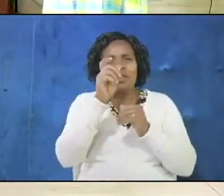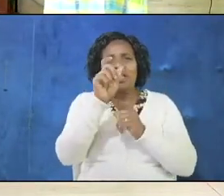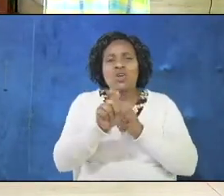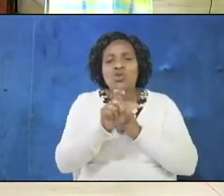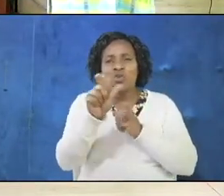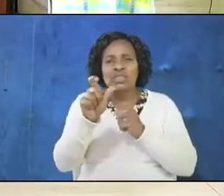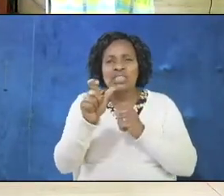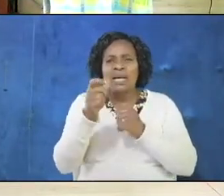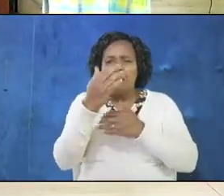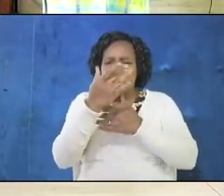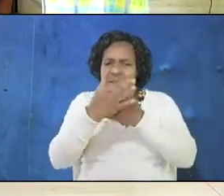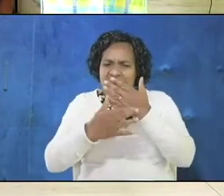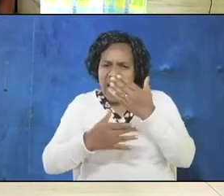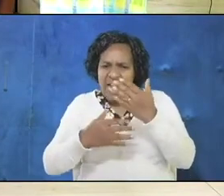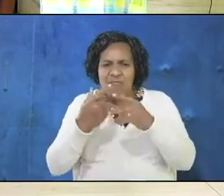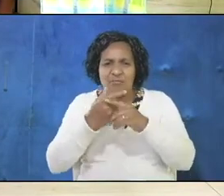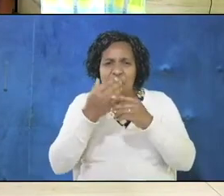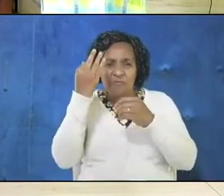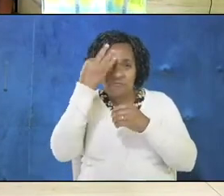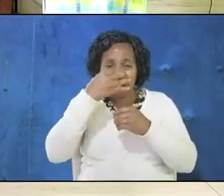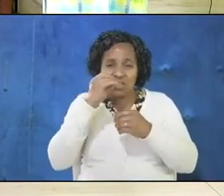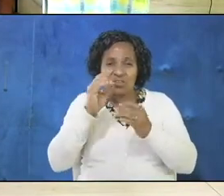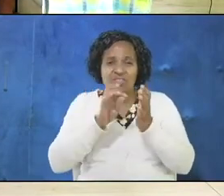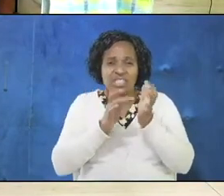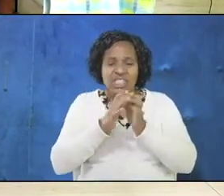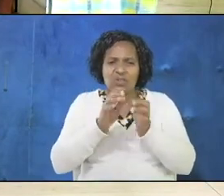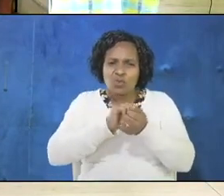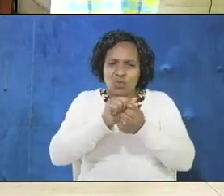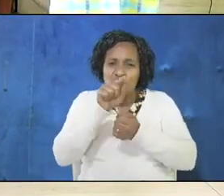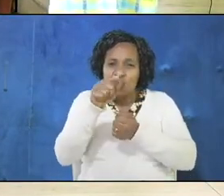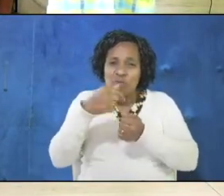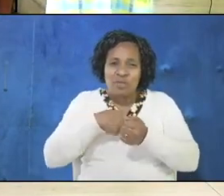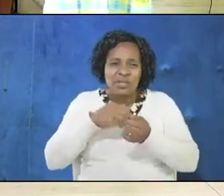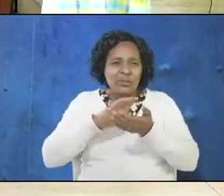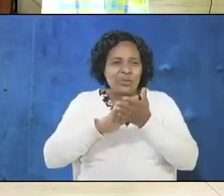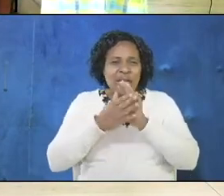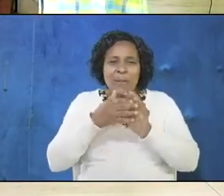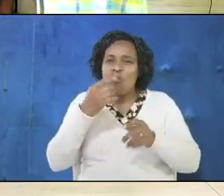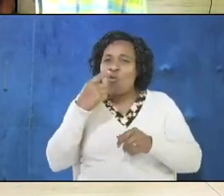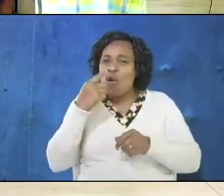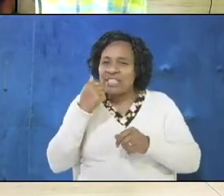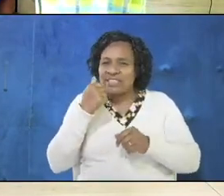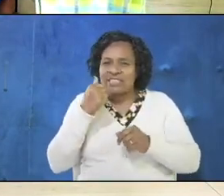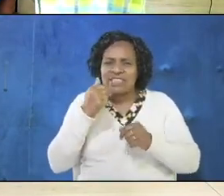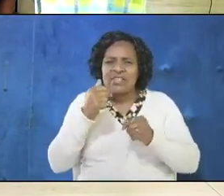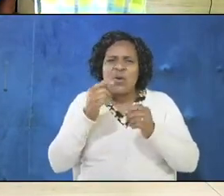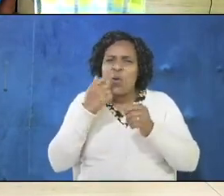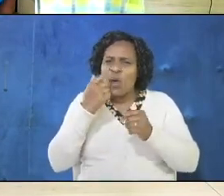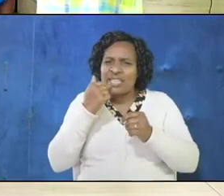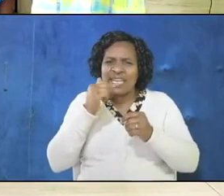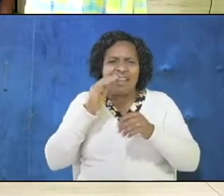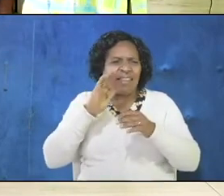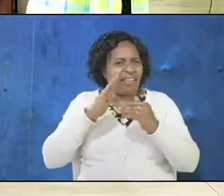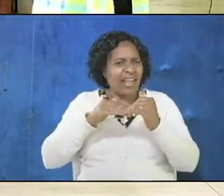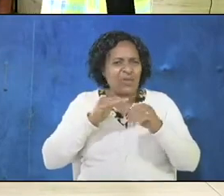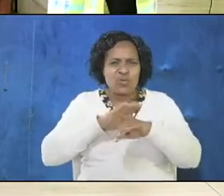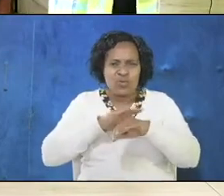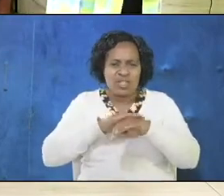that dropped from the face of Jesus washed you and me to become white, whiter than my goodness, no.